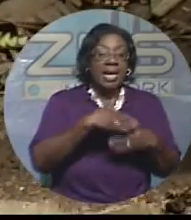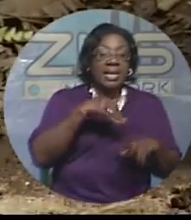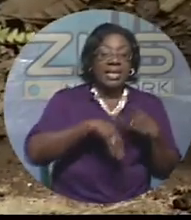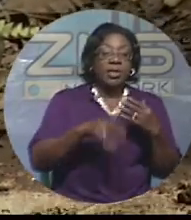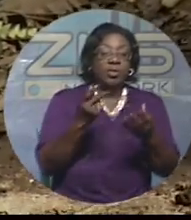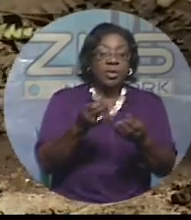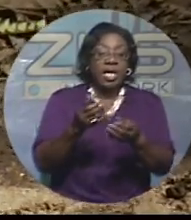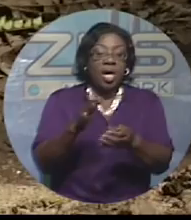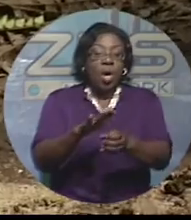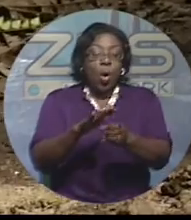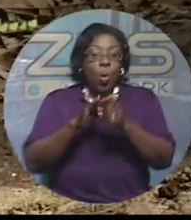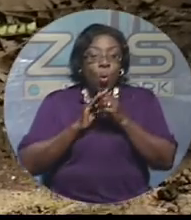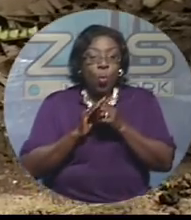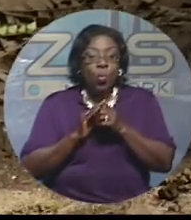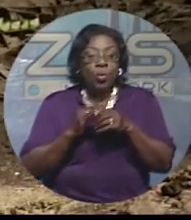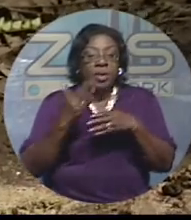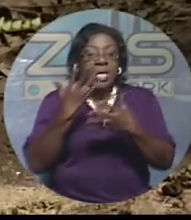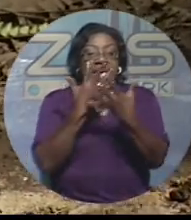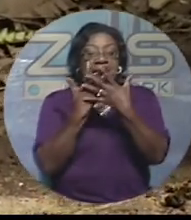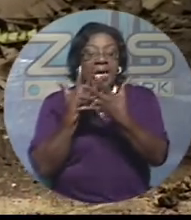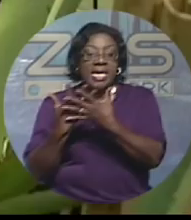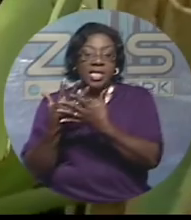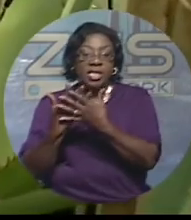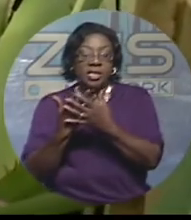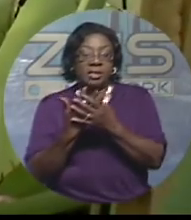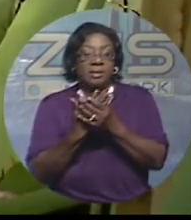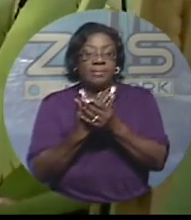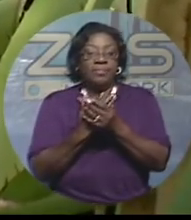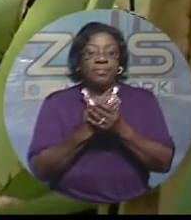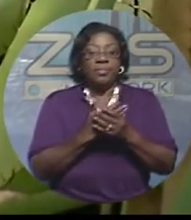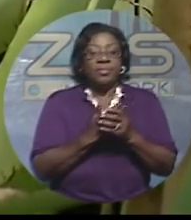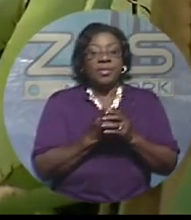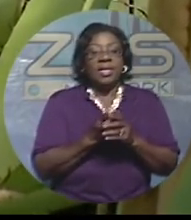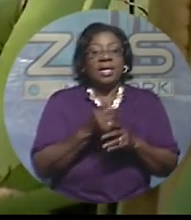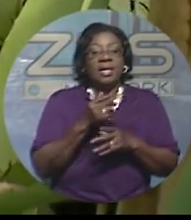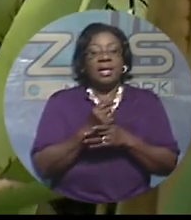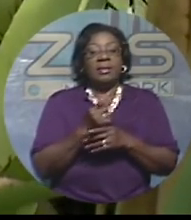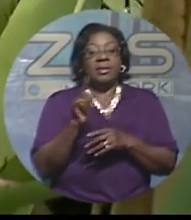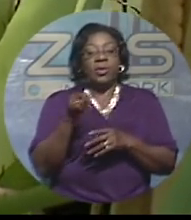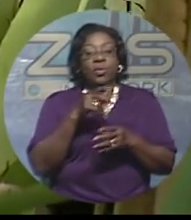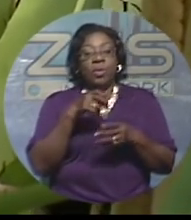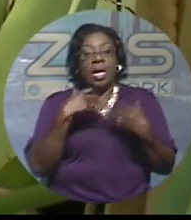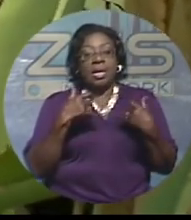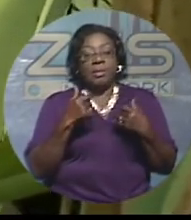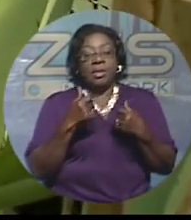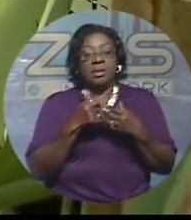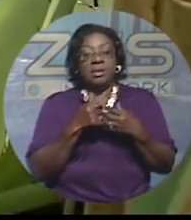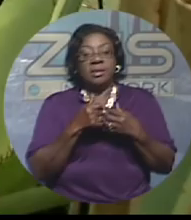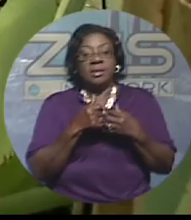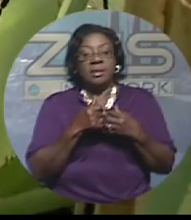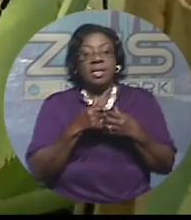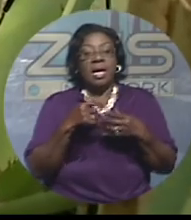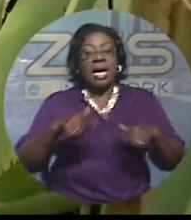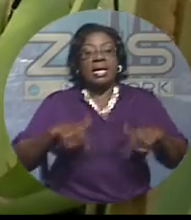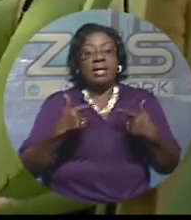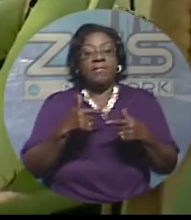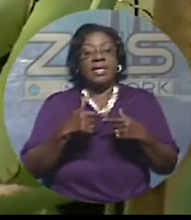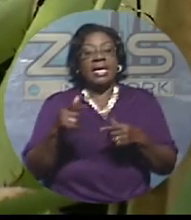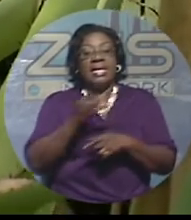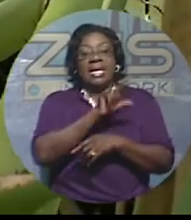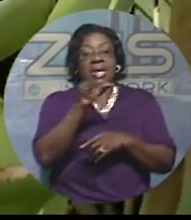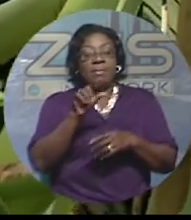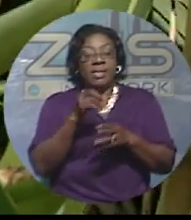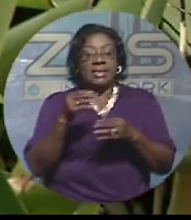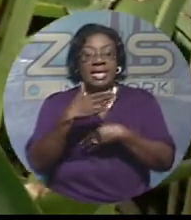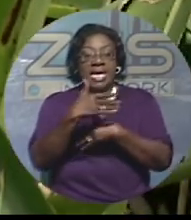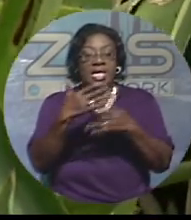like the Australian black swan is occupying the petting zoo, and the two servals, Sakai and Garfunkel, are living in the lemur's